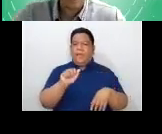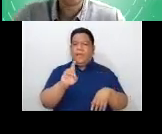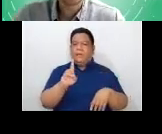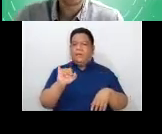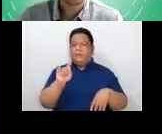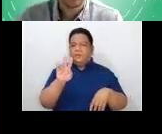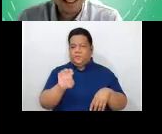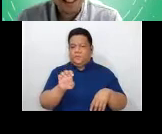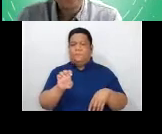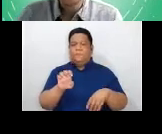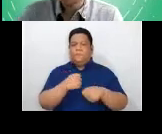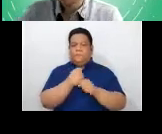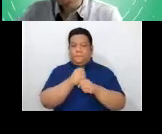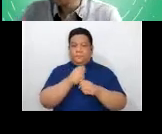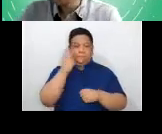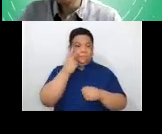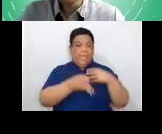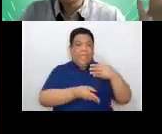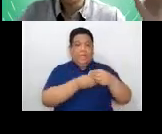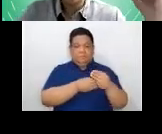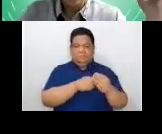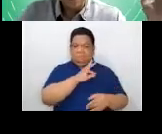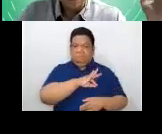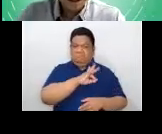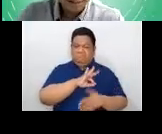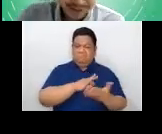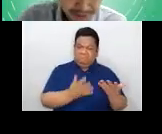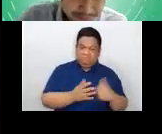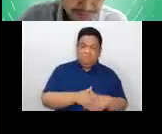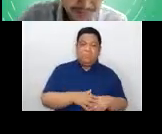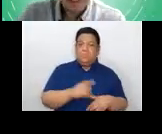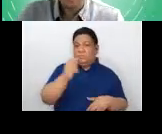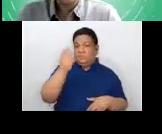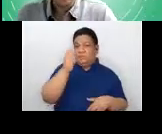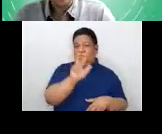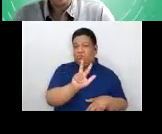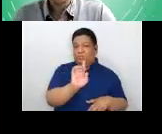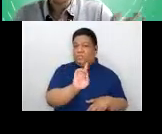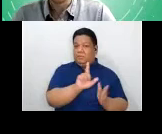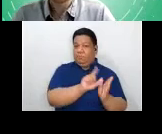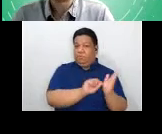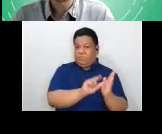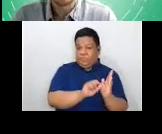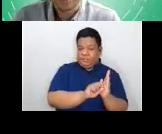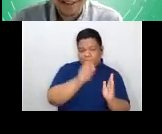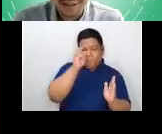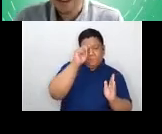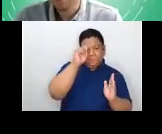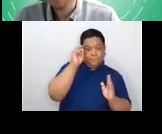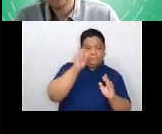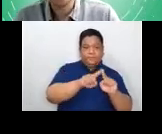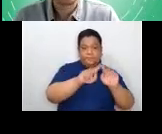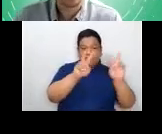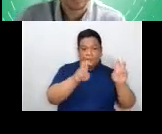ta-da, 3D printing. So 3D printing, and in this case, it has many titles. For